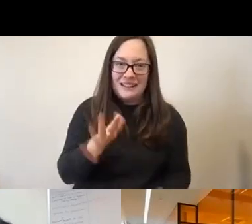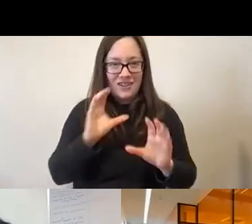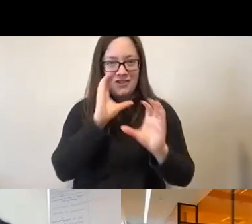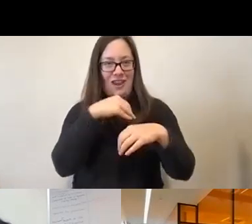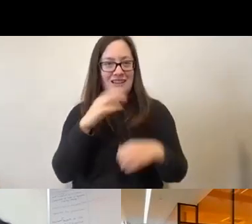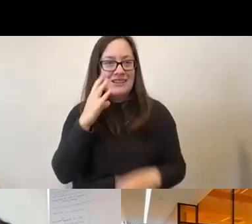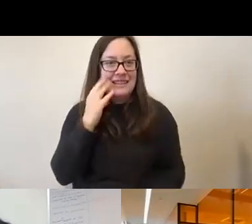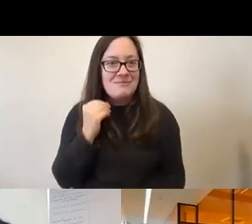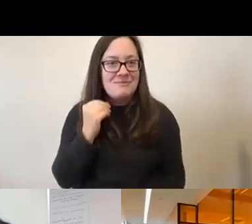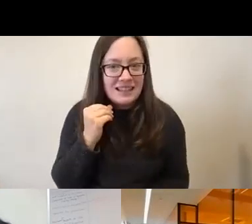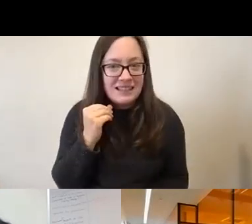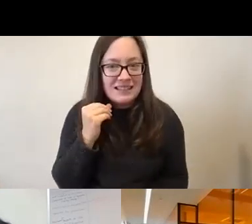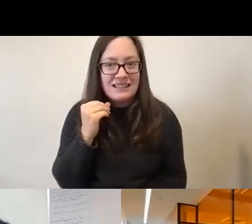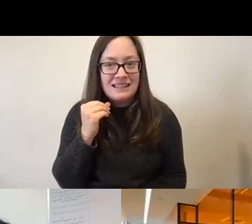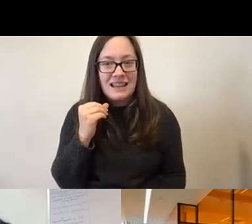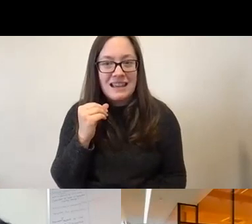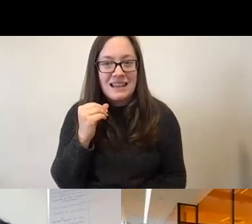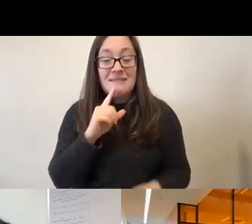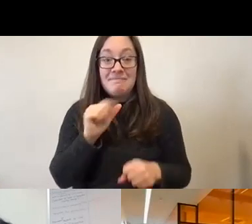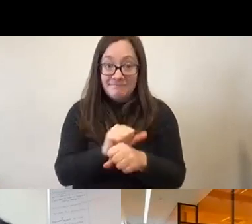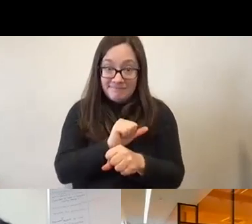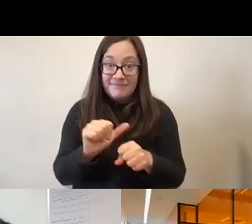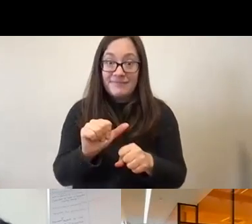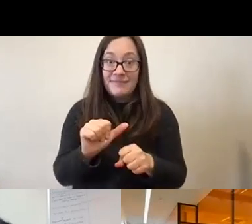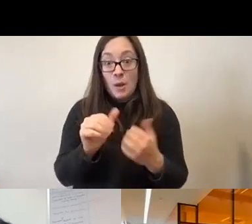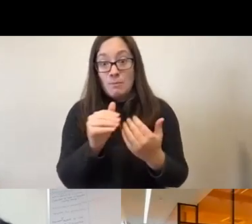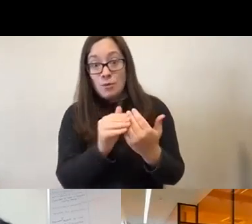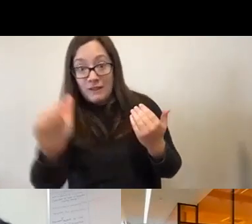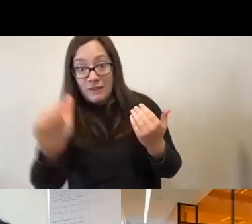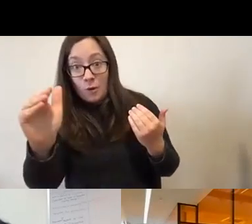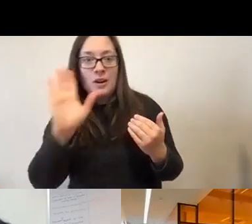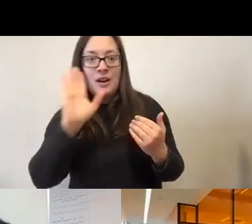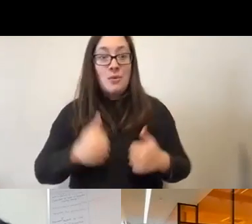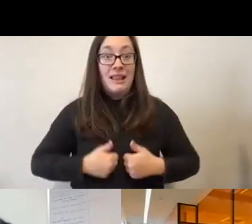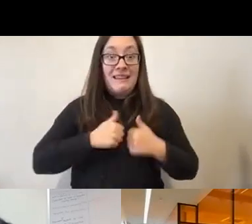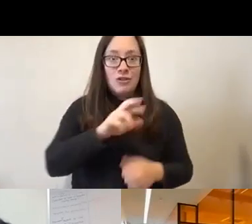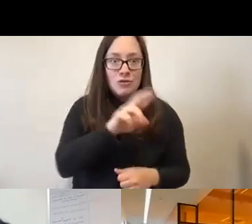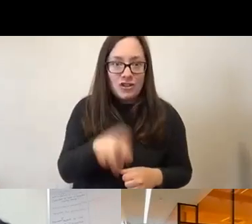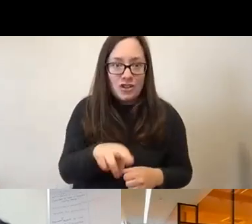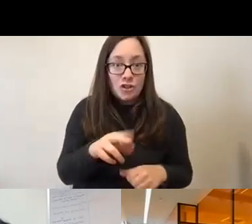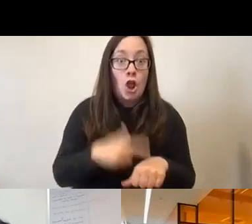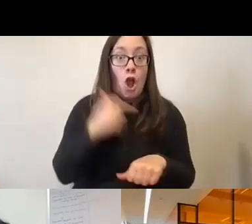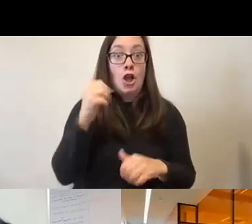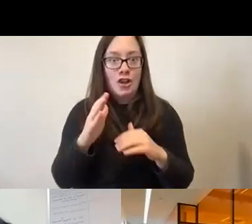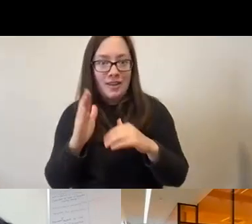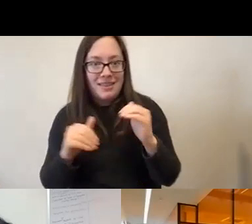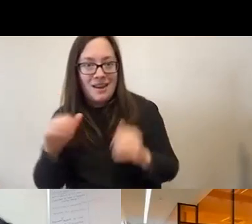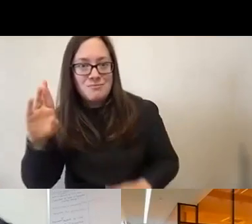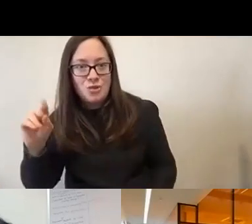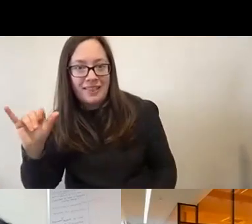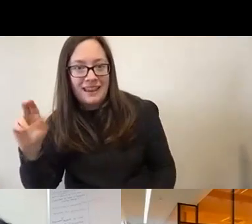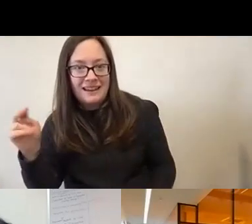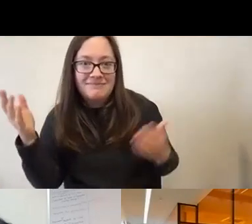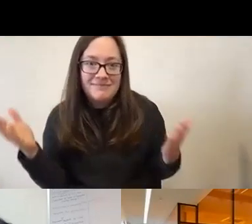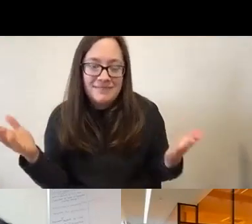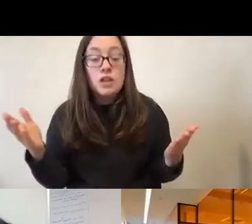moving forward, I will have lived in Rochester for longer than I lived in Brooklyn. But my physical home these days